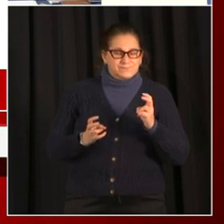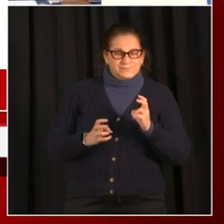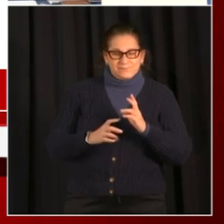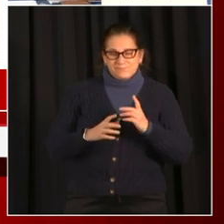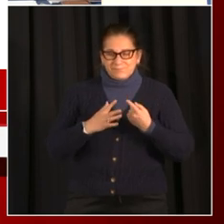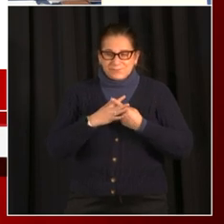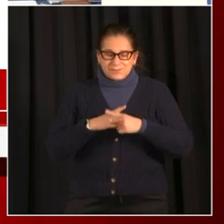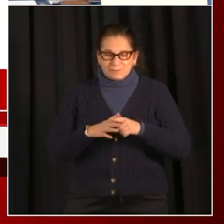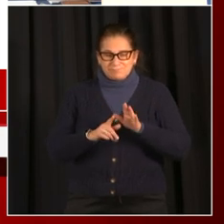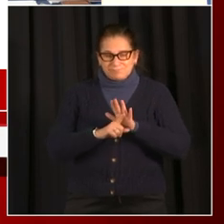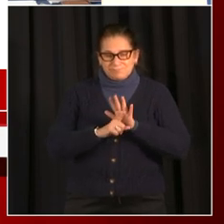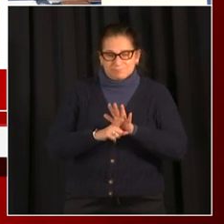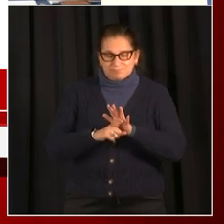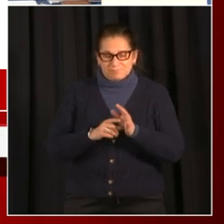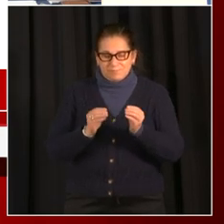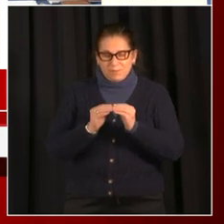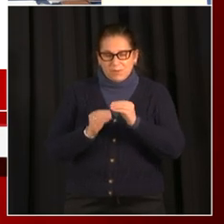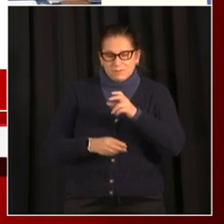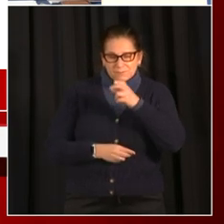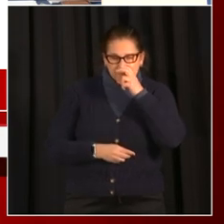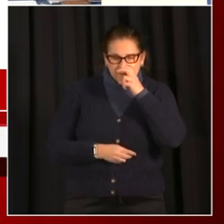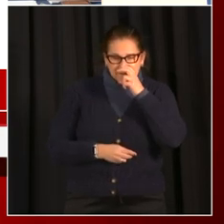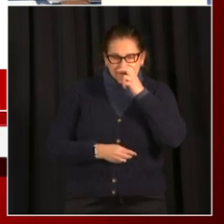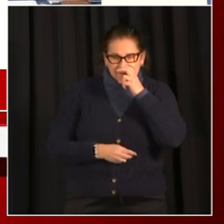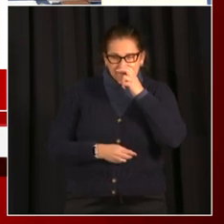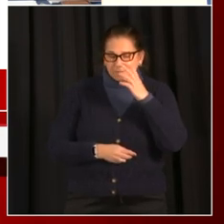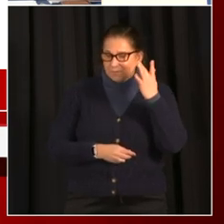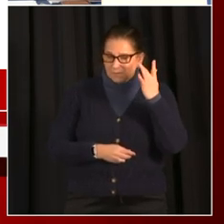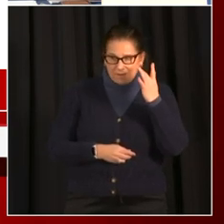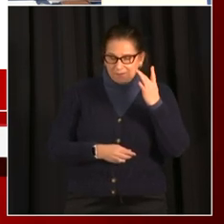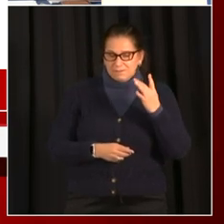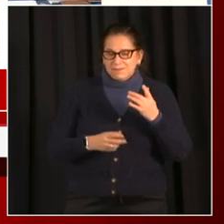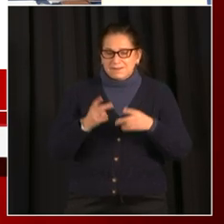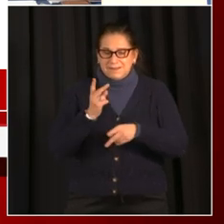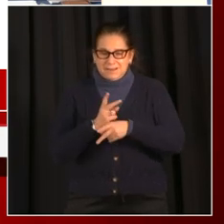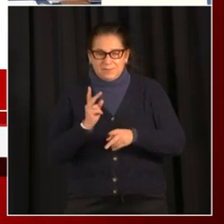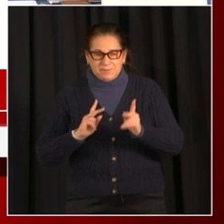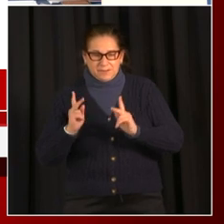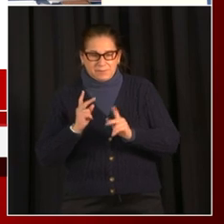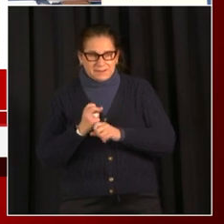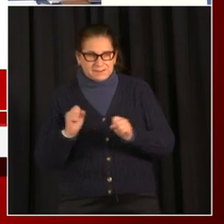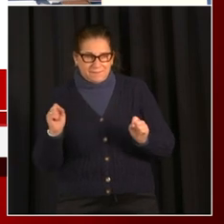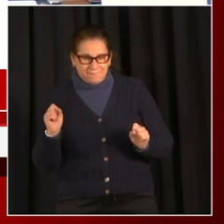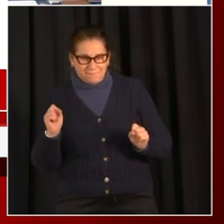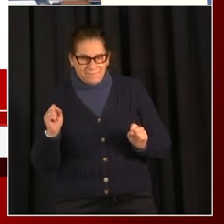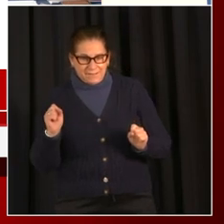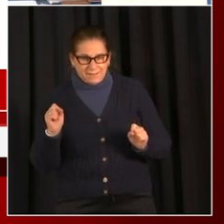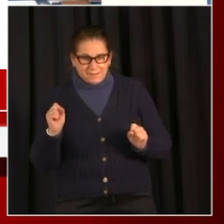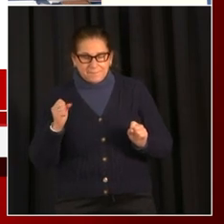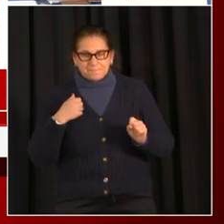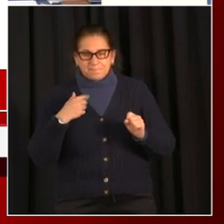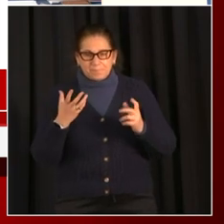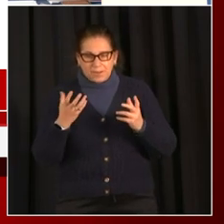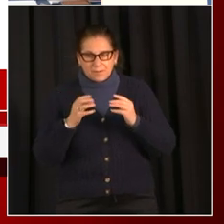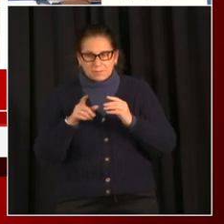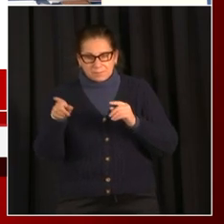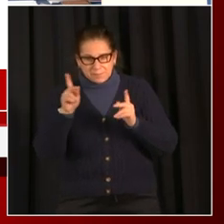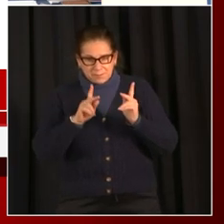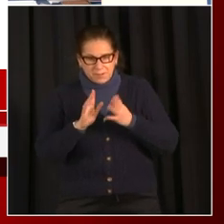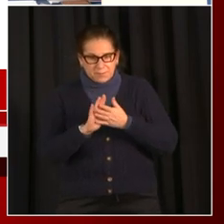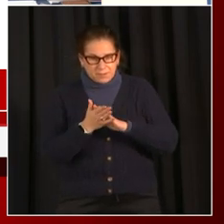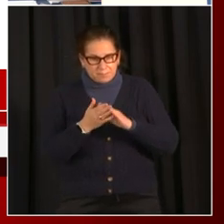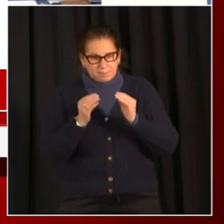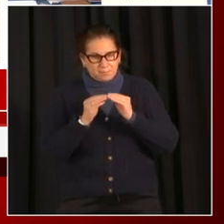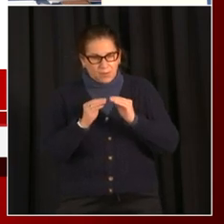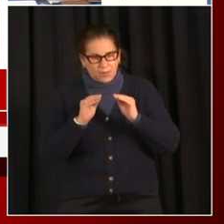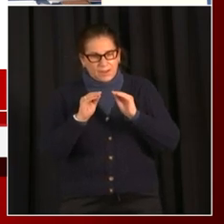they needed to be in order to keep folks safe. And so what we did was make it a little bit more clear that